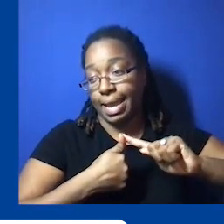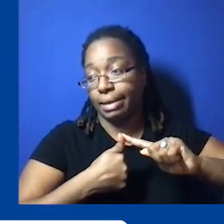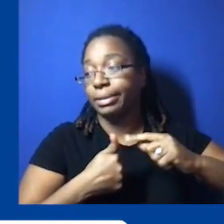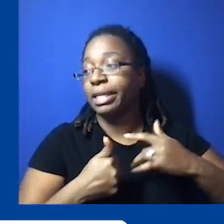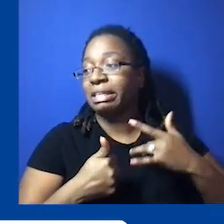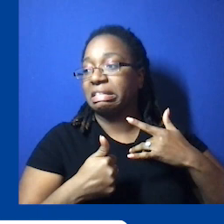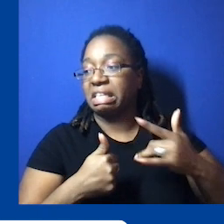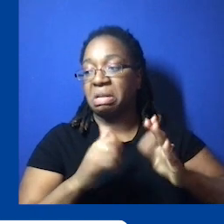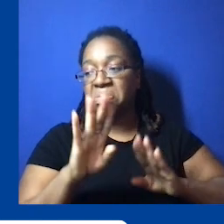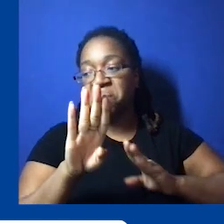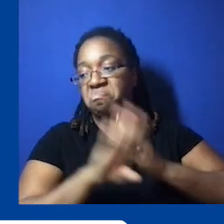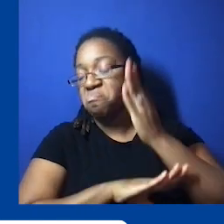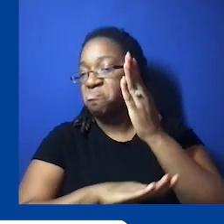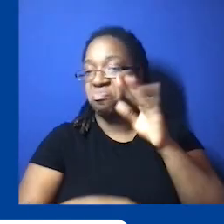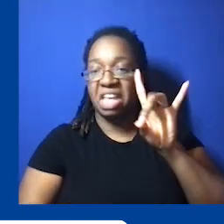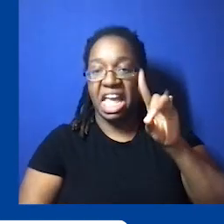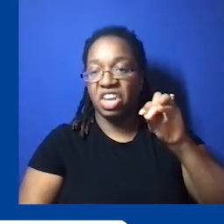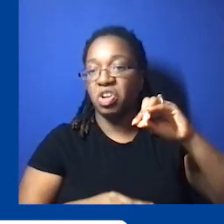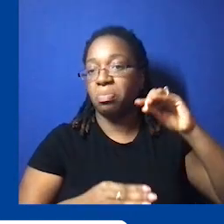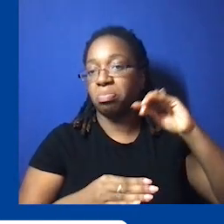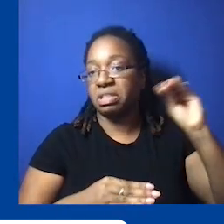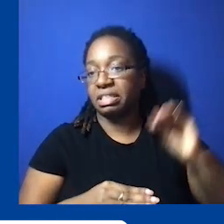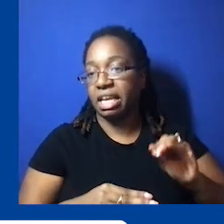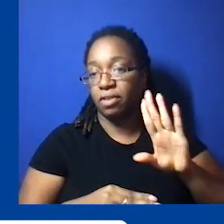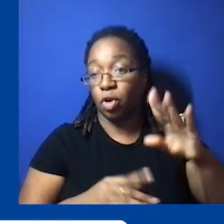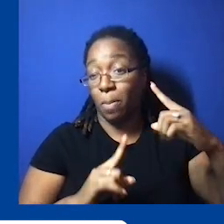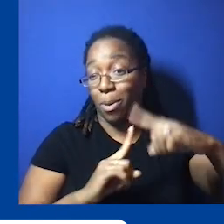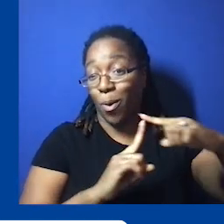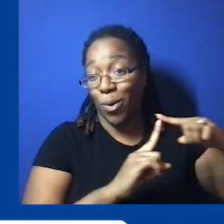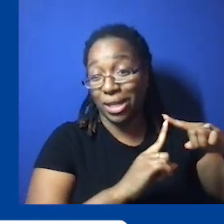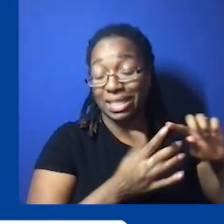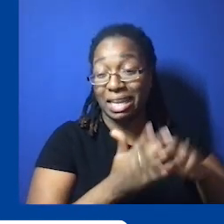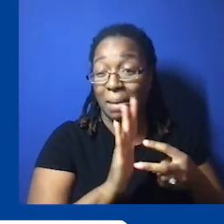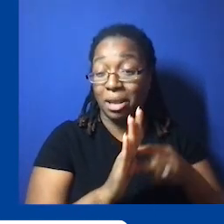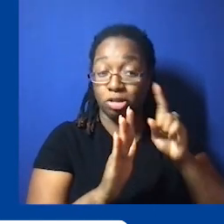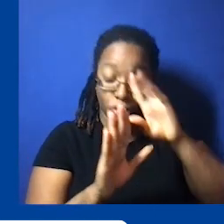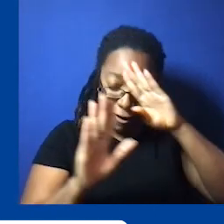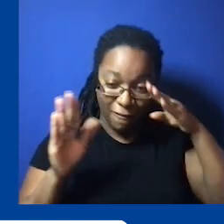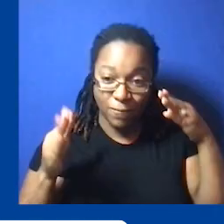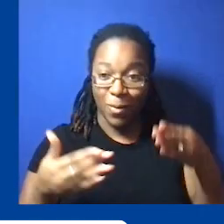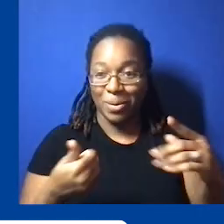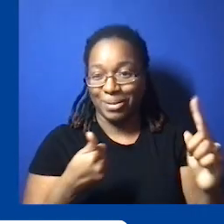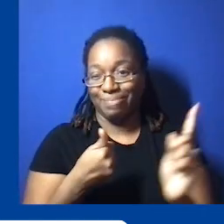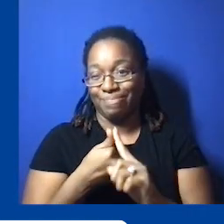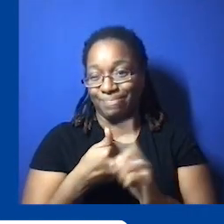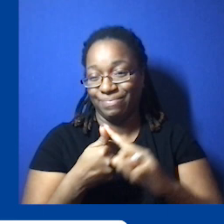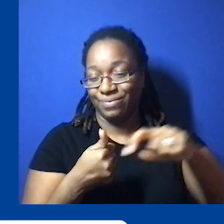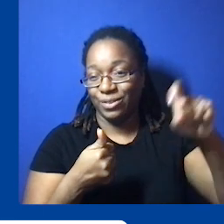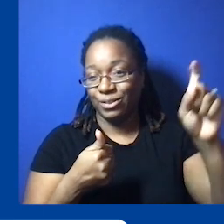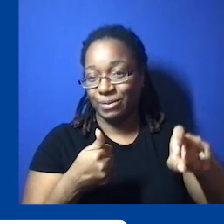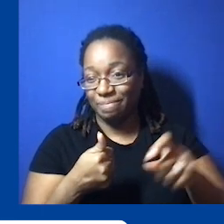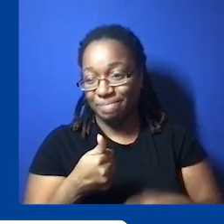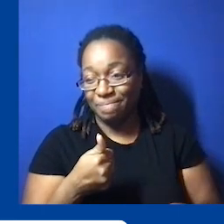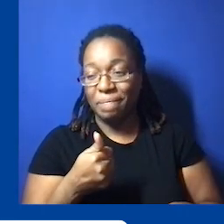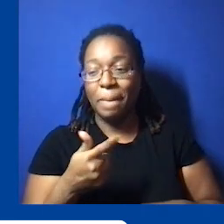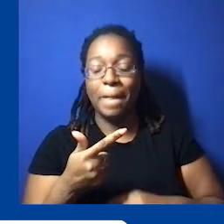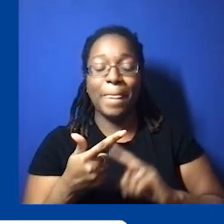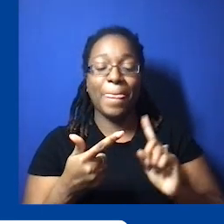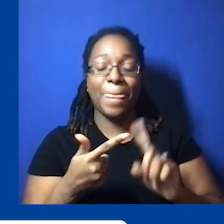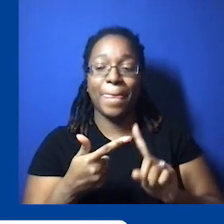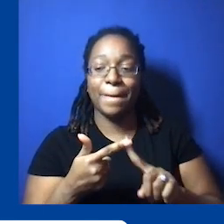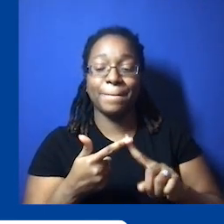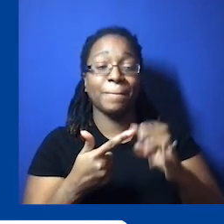over 80% of the points. So this is where all of your energy should go. This is where a lot of your energy should go.